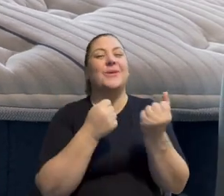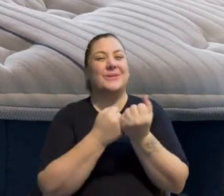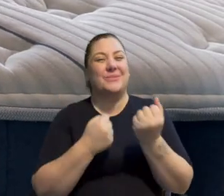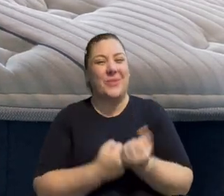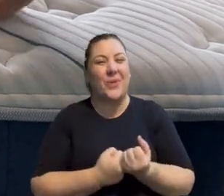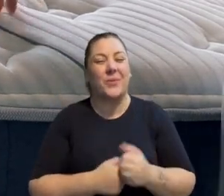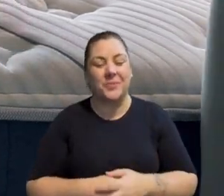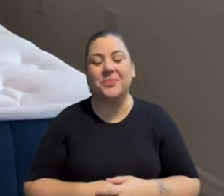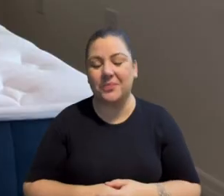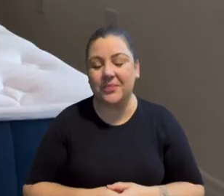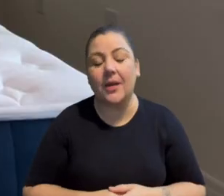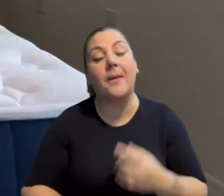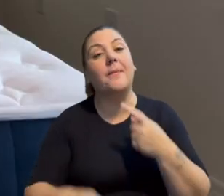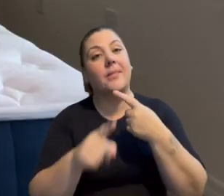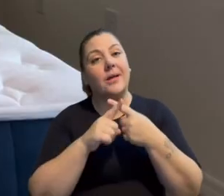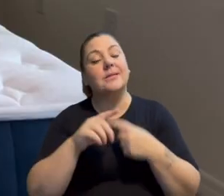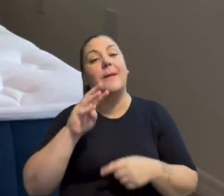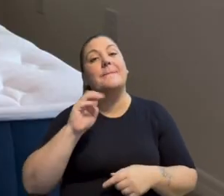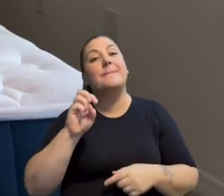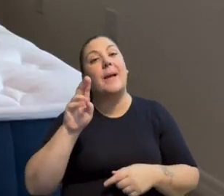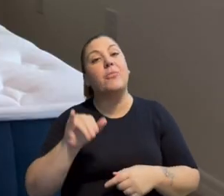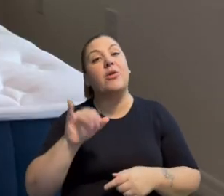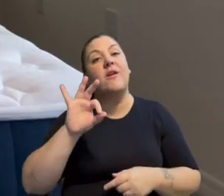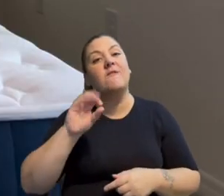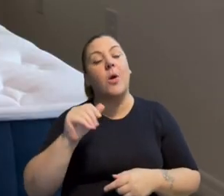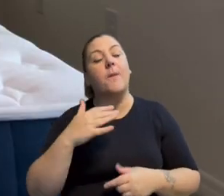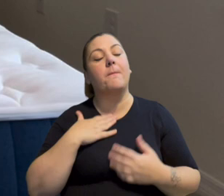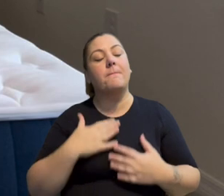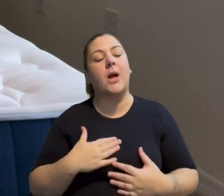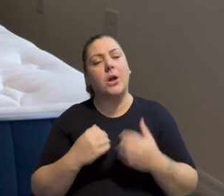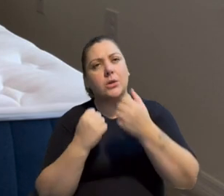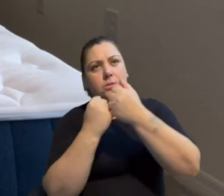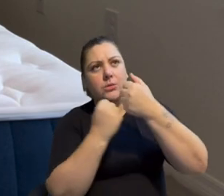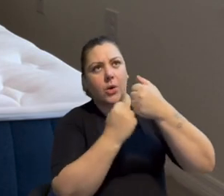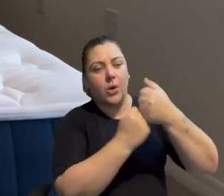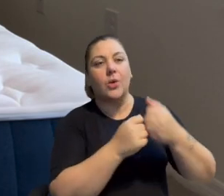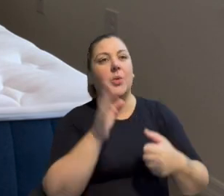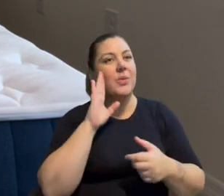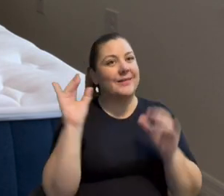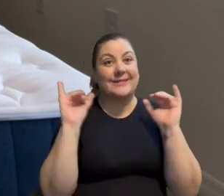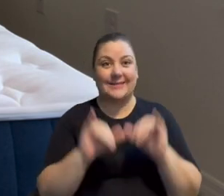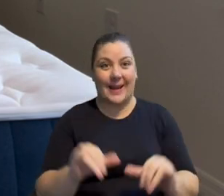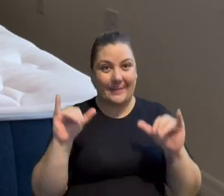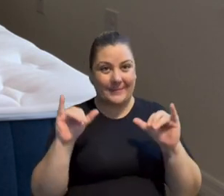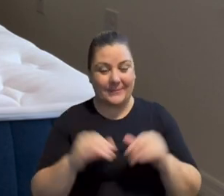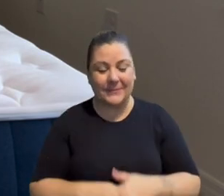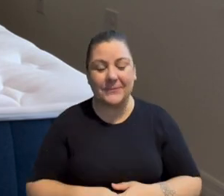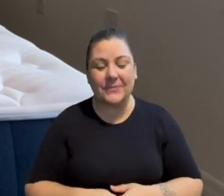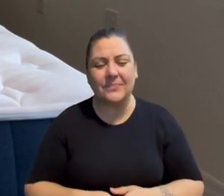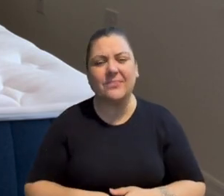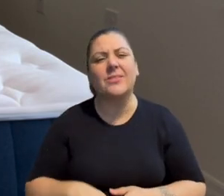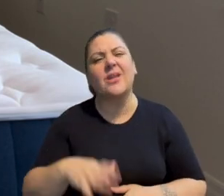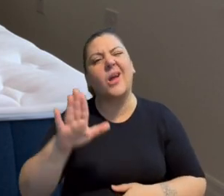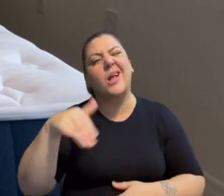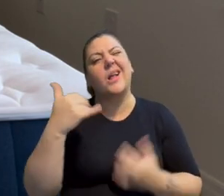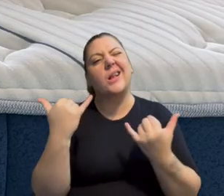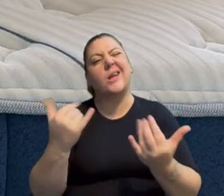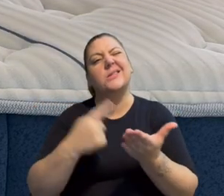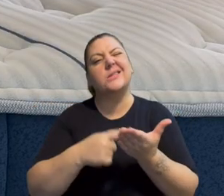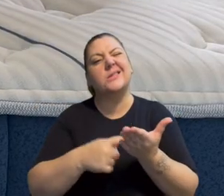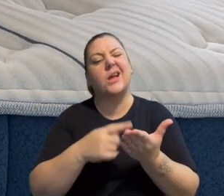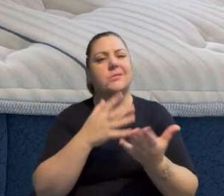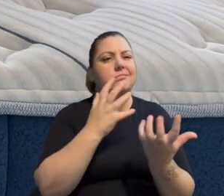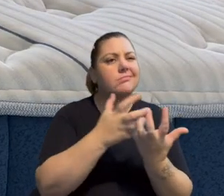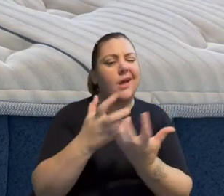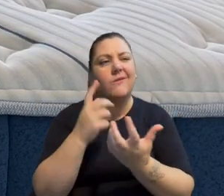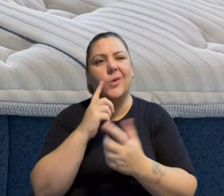foam feel. And so let's talk about the feel while you're sleeping and for those different body types. So if you're a side sleeper,